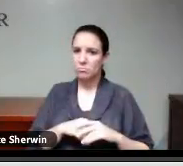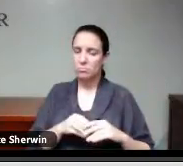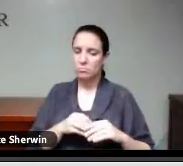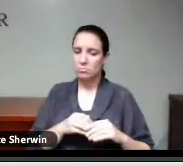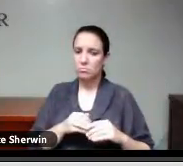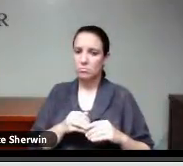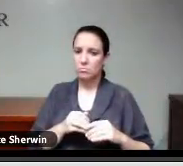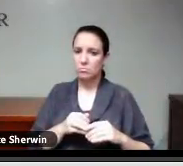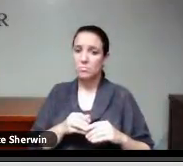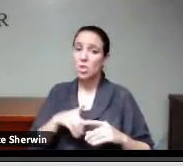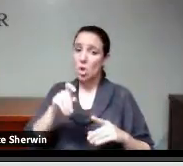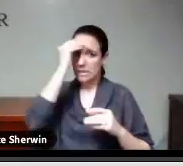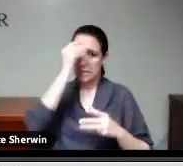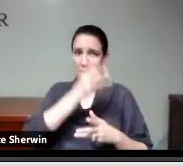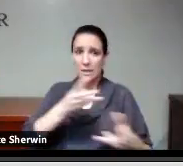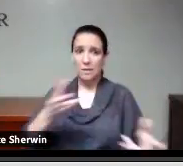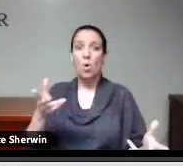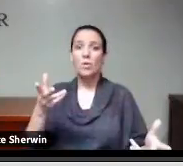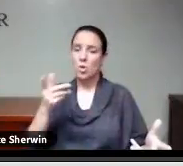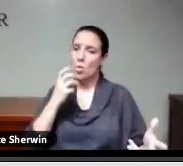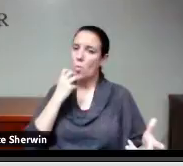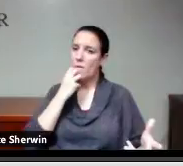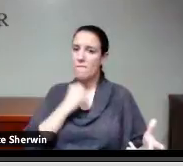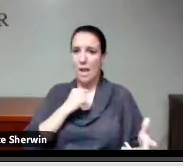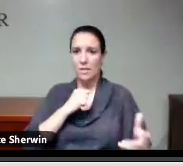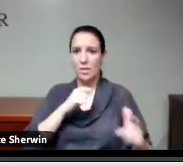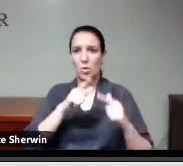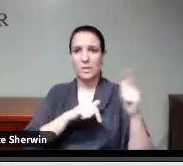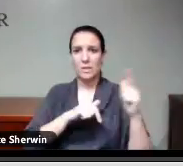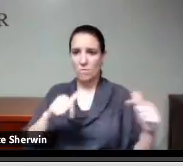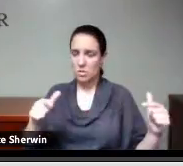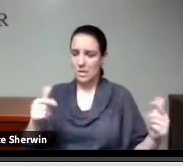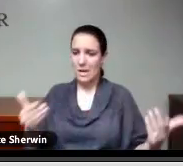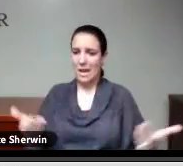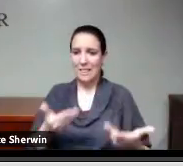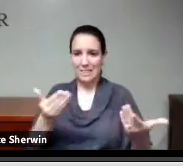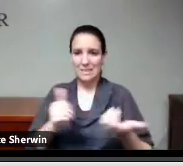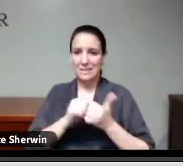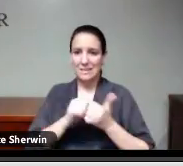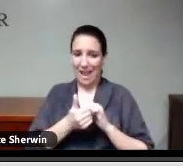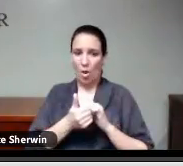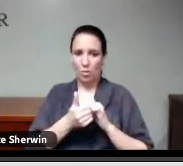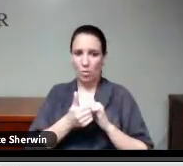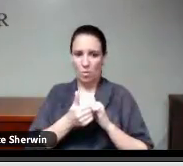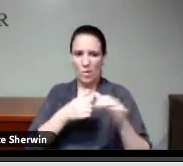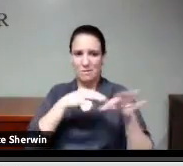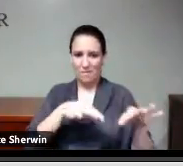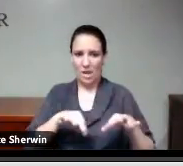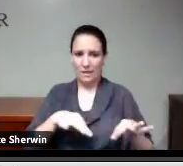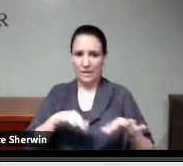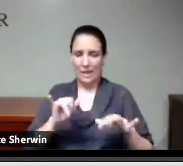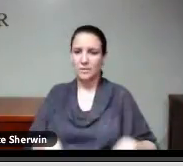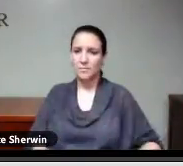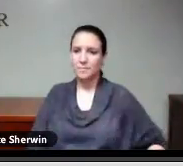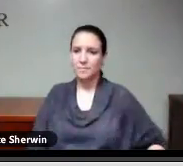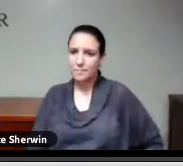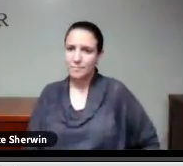value diversity, and this is what that value, this is how we define that value. This is how we define